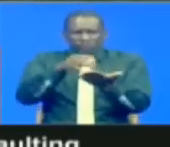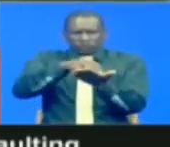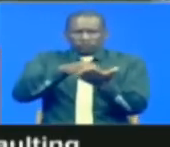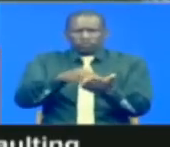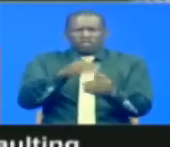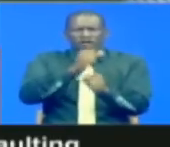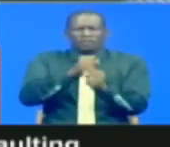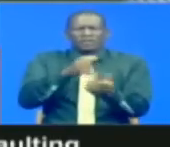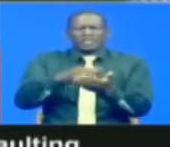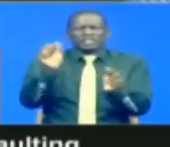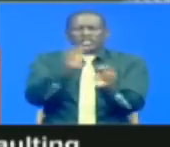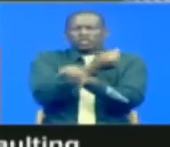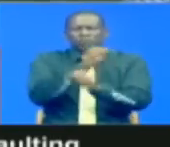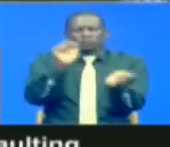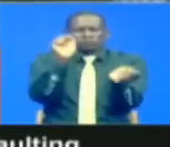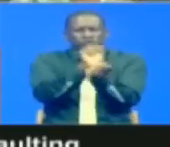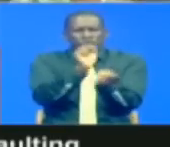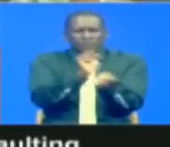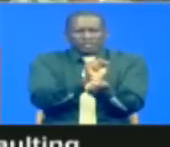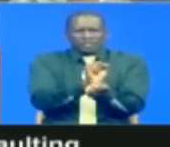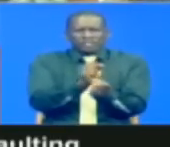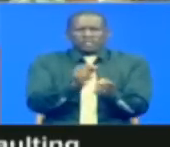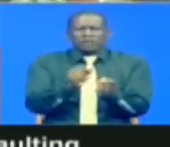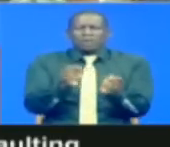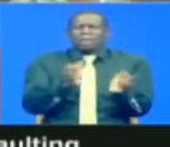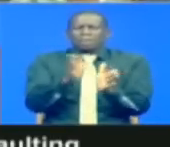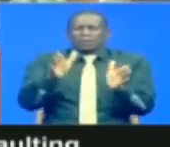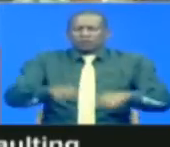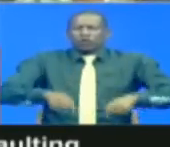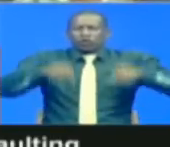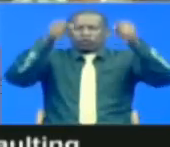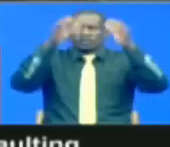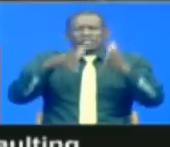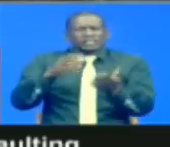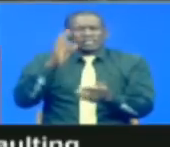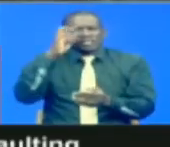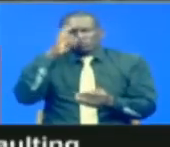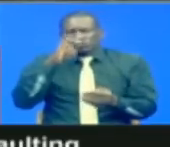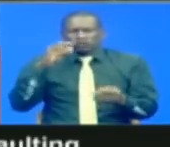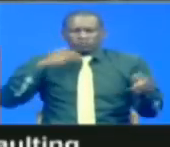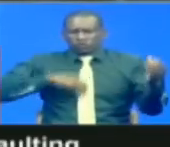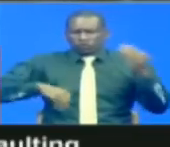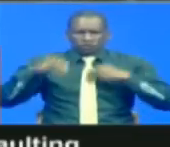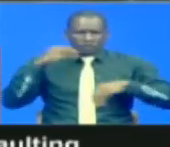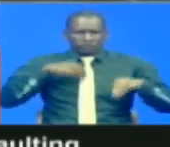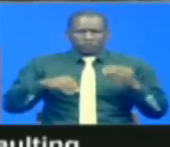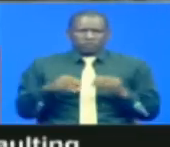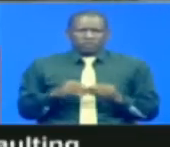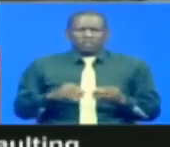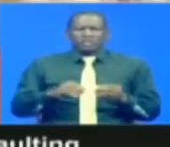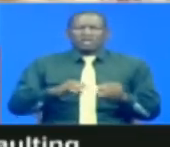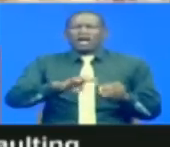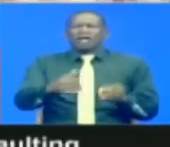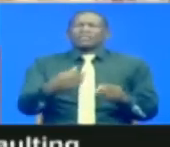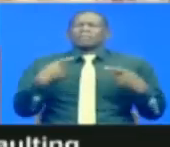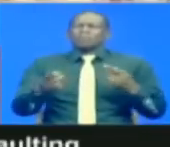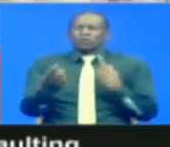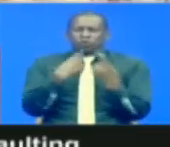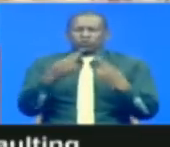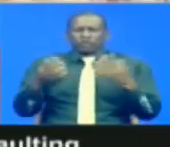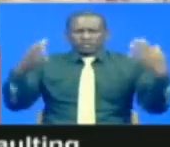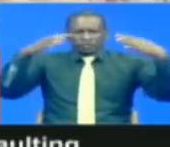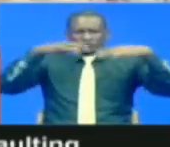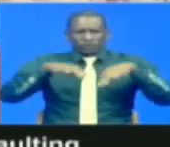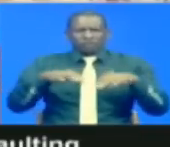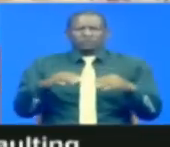impossible to punish holders of public office implicated in graft. Other speakers at the event held at the Bomas